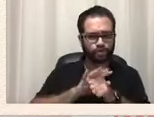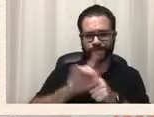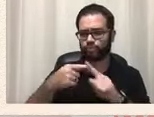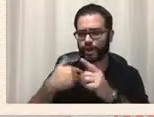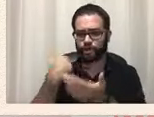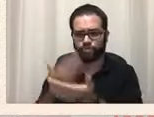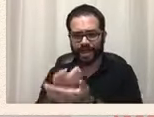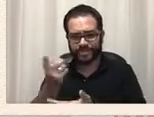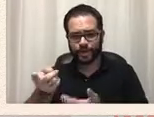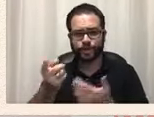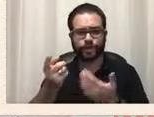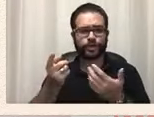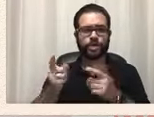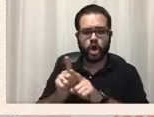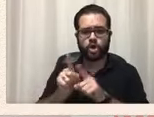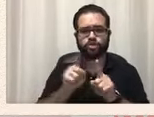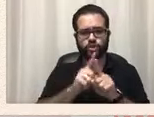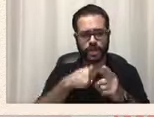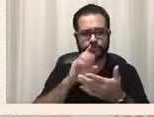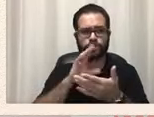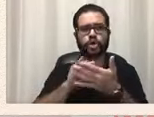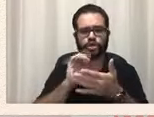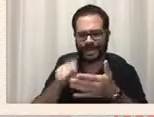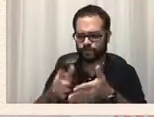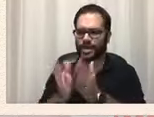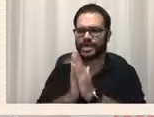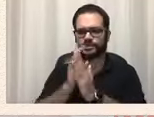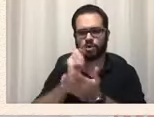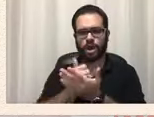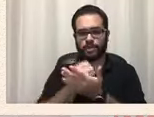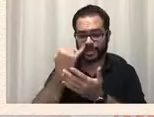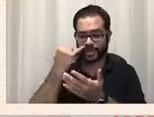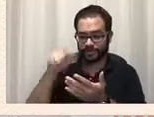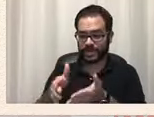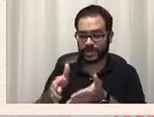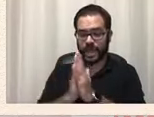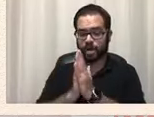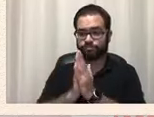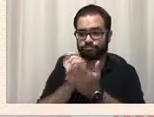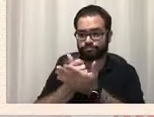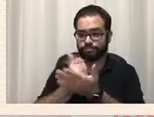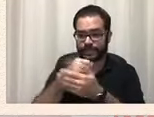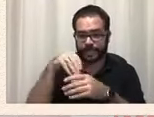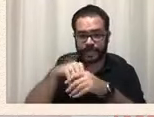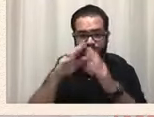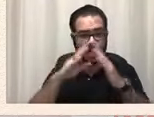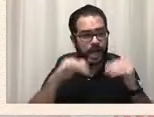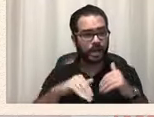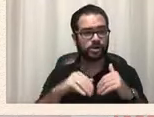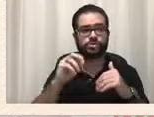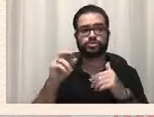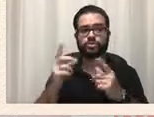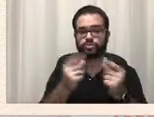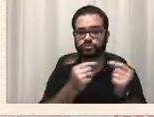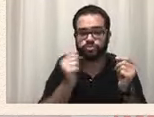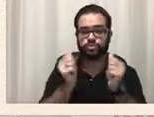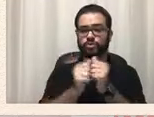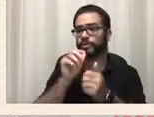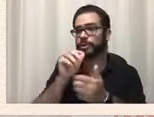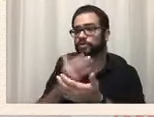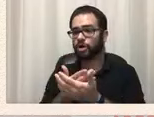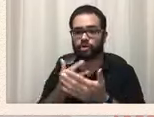learned to ask for help. If I need help around the house, or I need help with a task, if I need help with my daughter, it may be time for